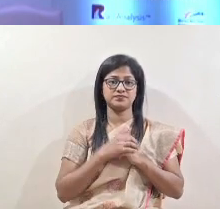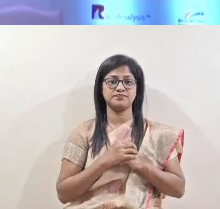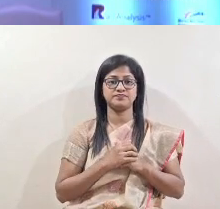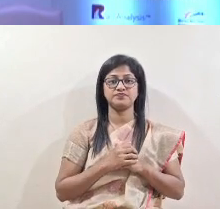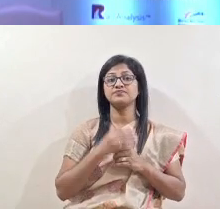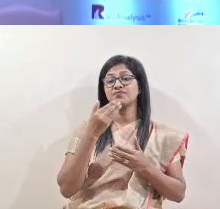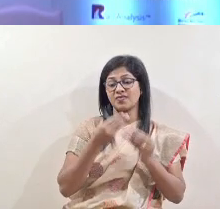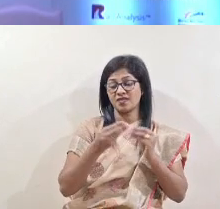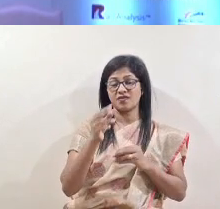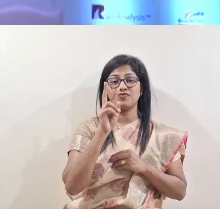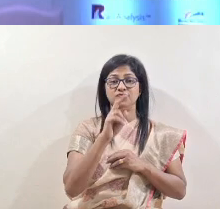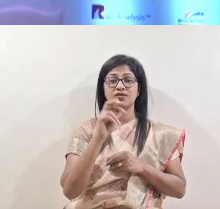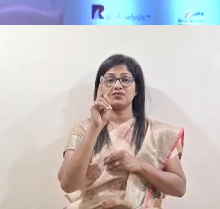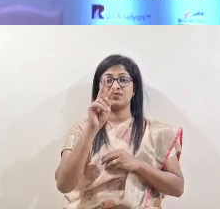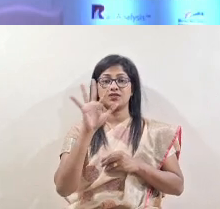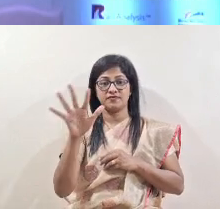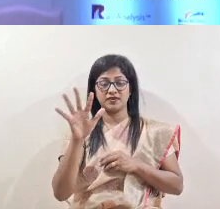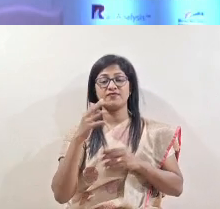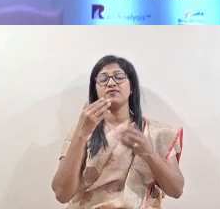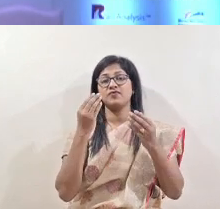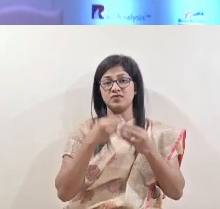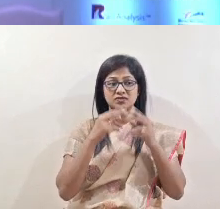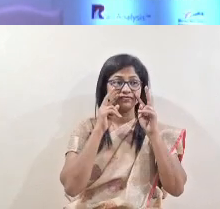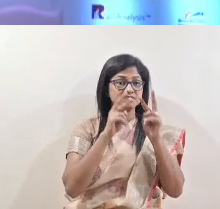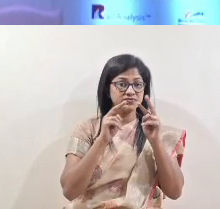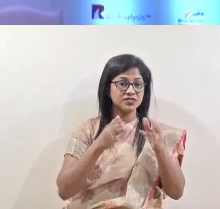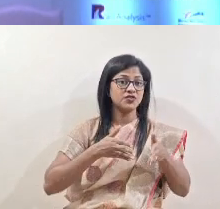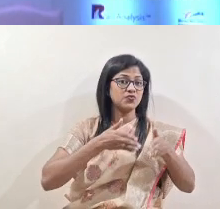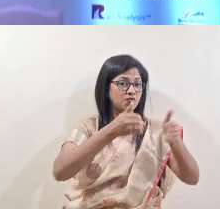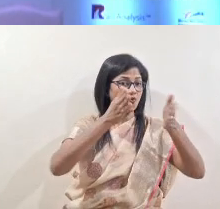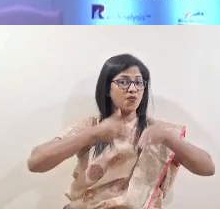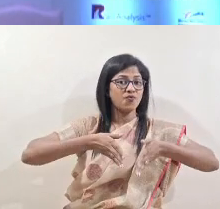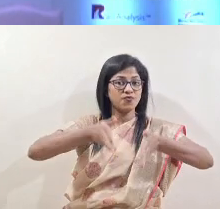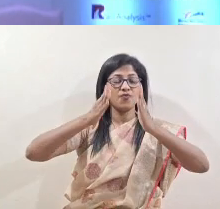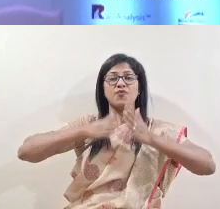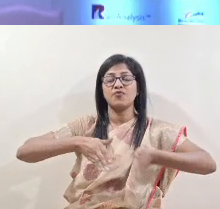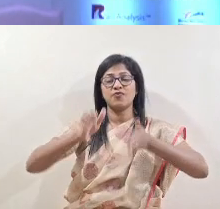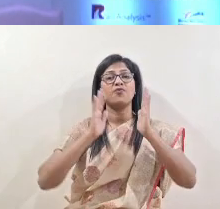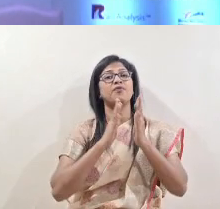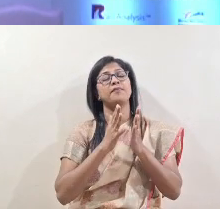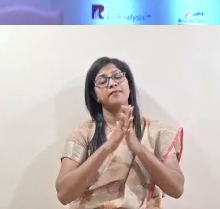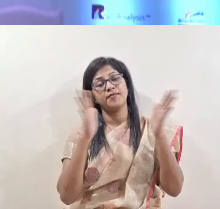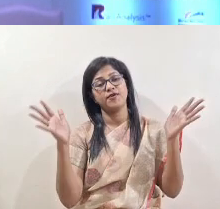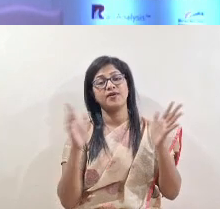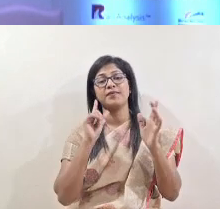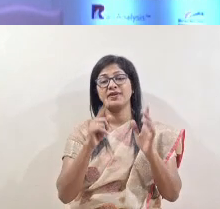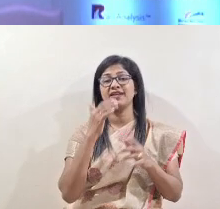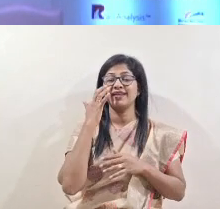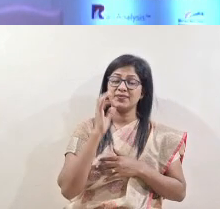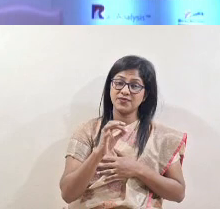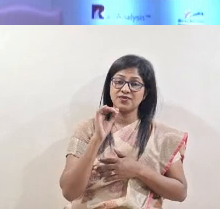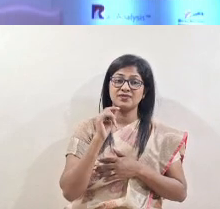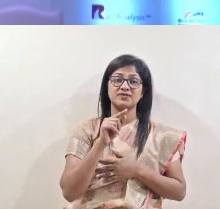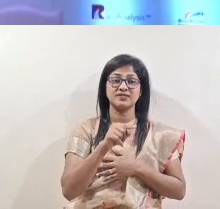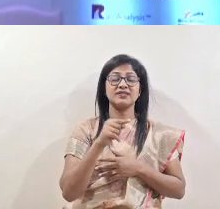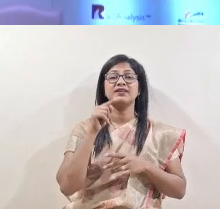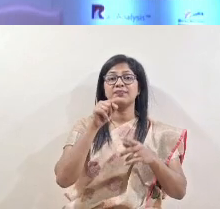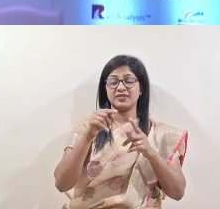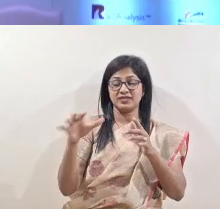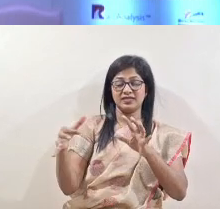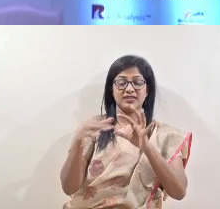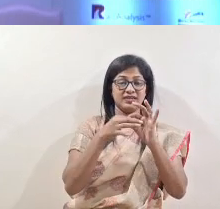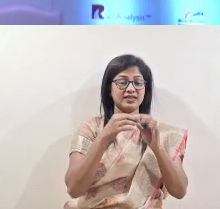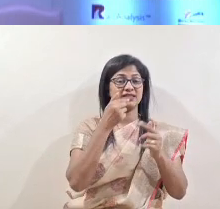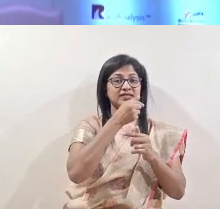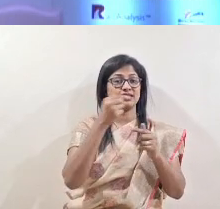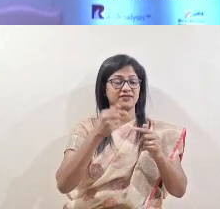the year 2025, we'll be seeing lots of roads around us. But the main thing is that there are negative health impacts associated